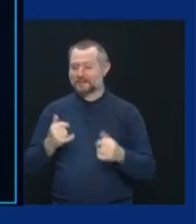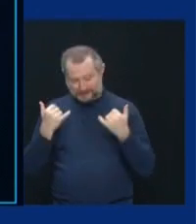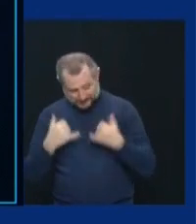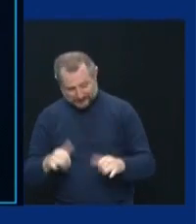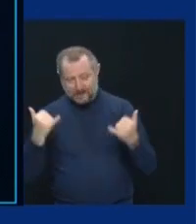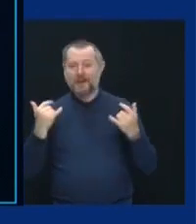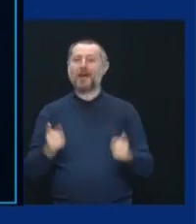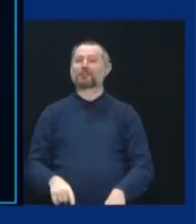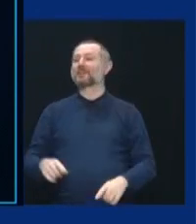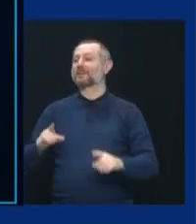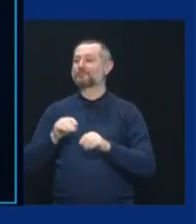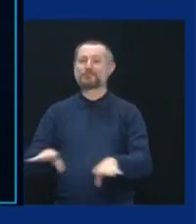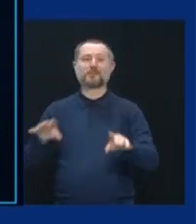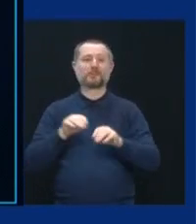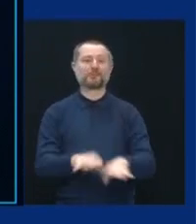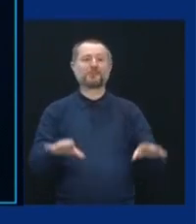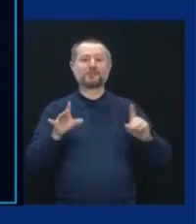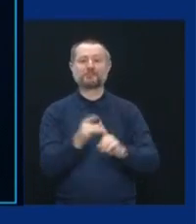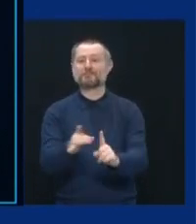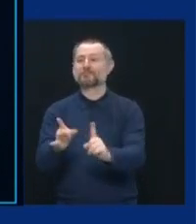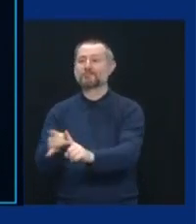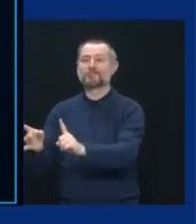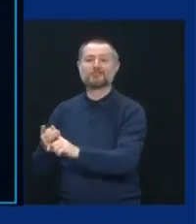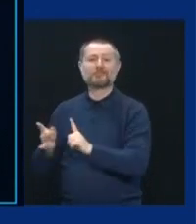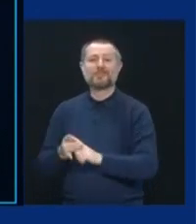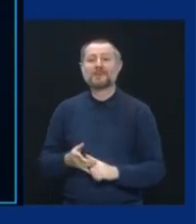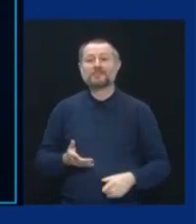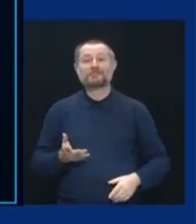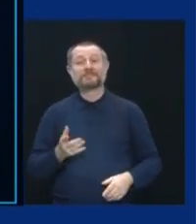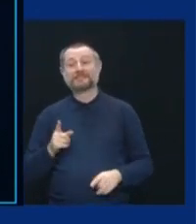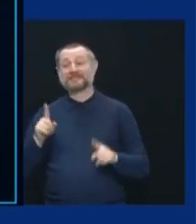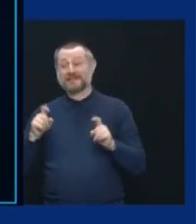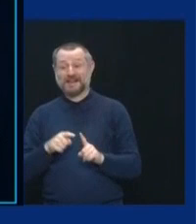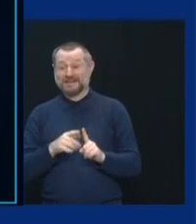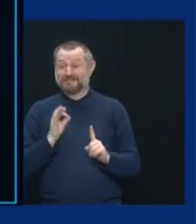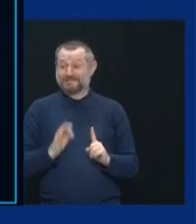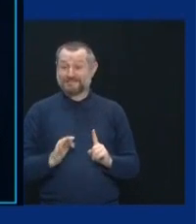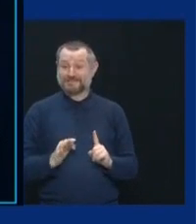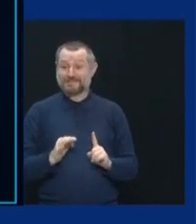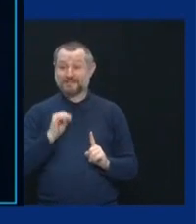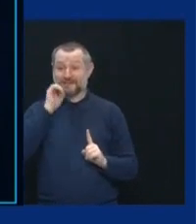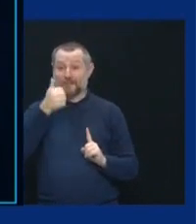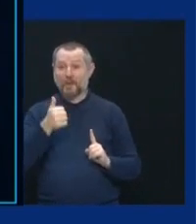you'll get people who have it and you'll miss them in the twice a week.